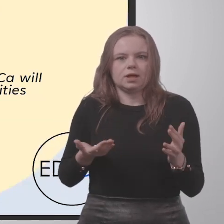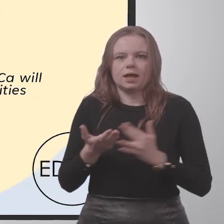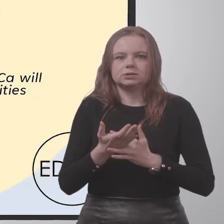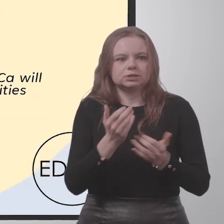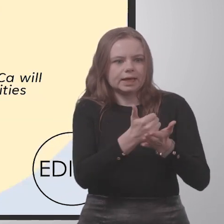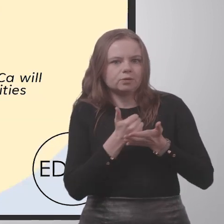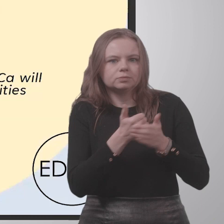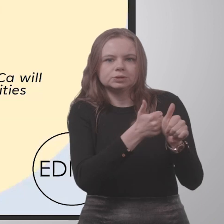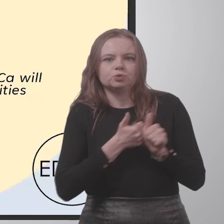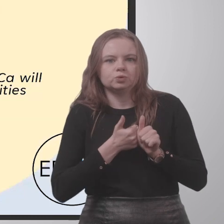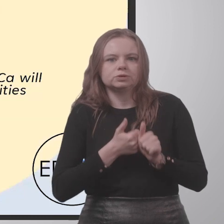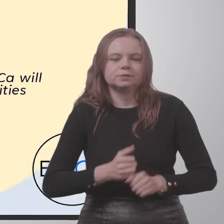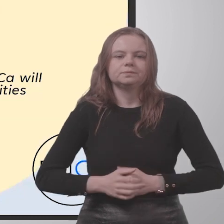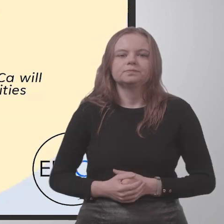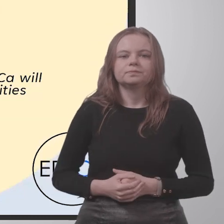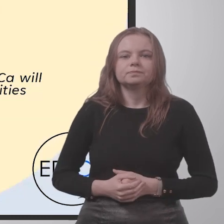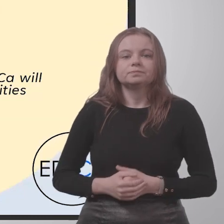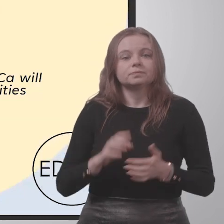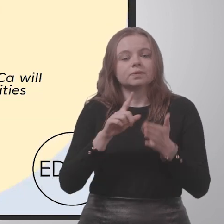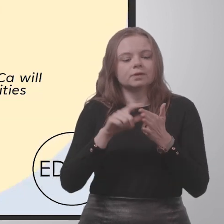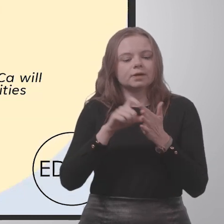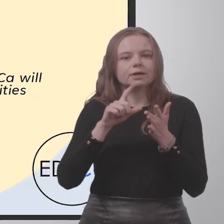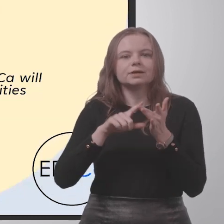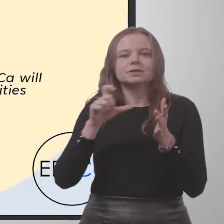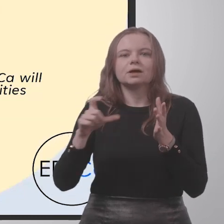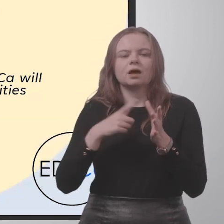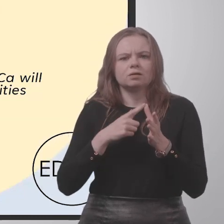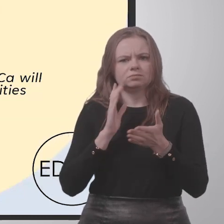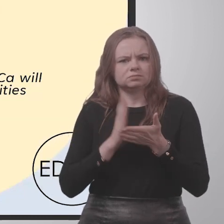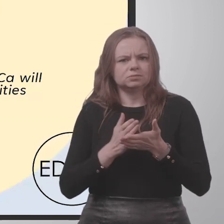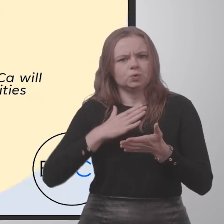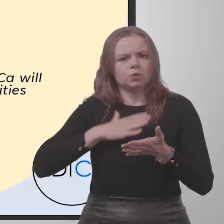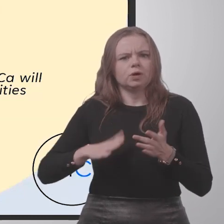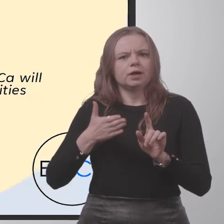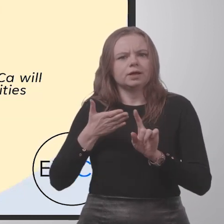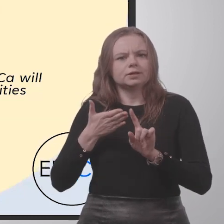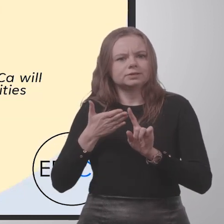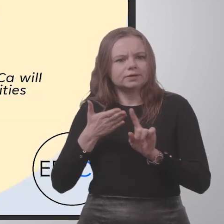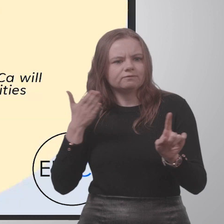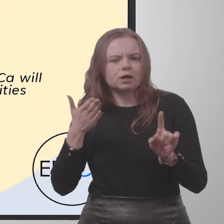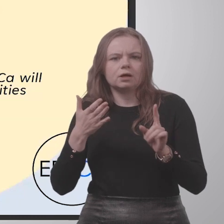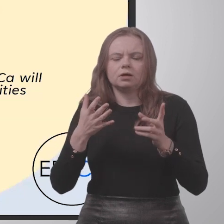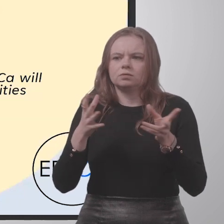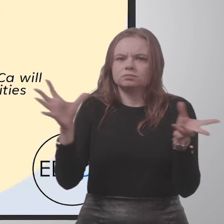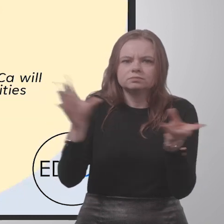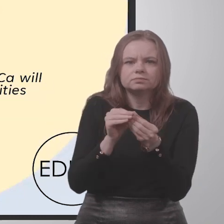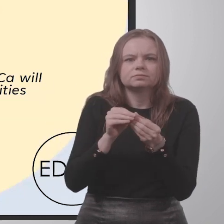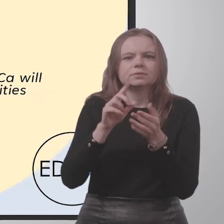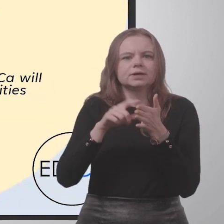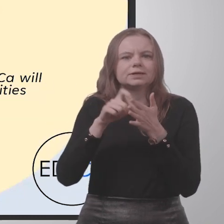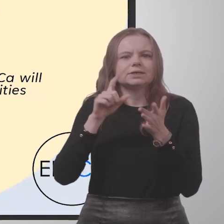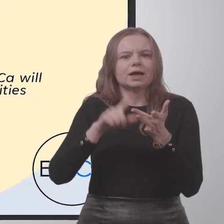help and support needed. Importantly, EDICa acts as a vocal point in identifying and evaluating and synthesizing